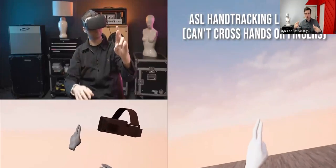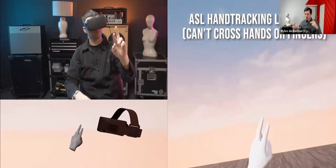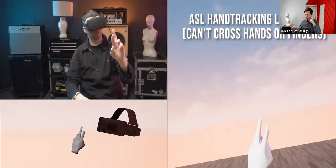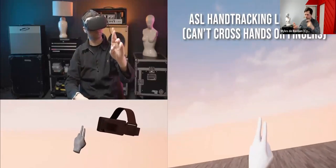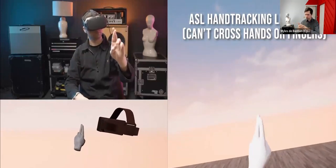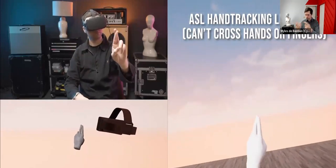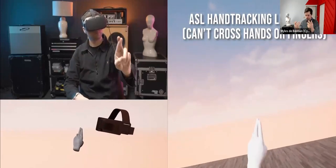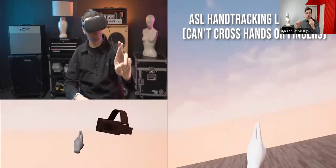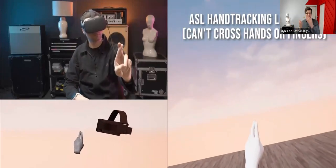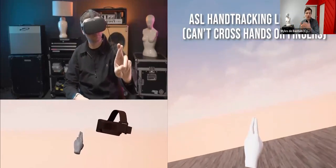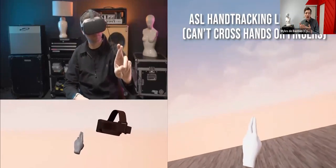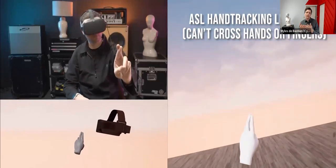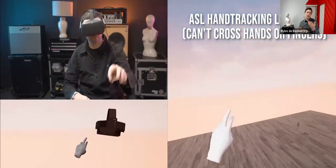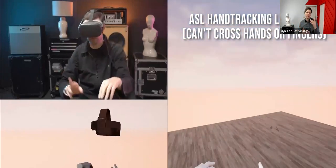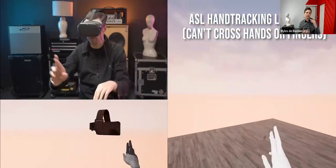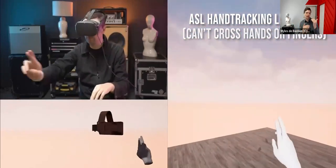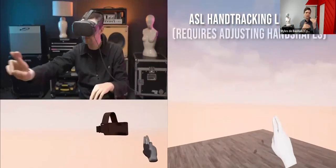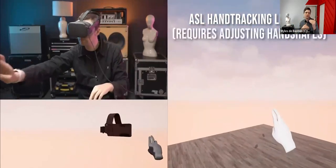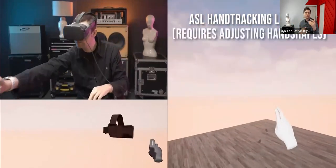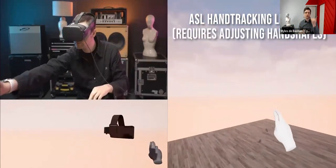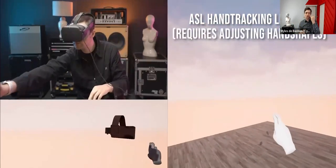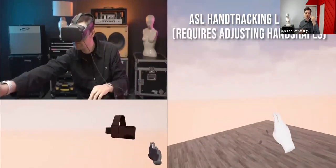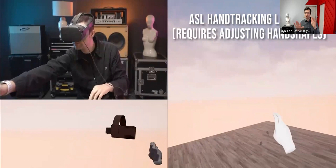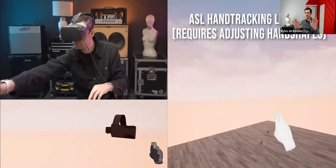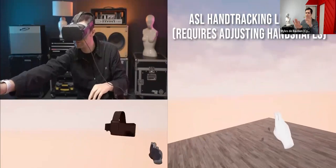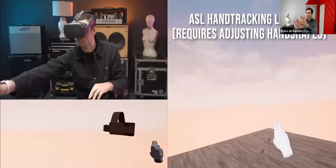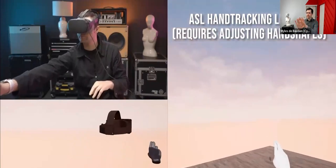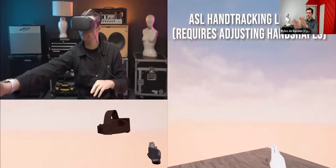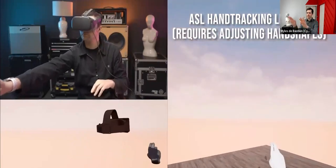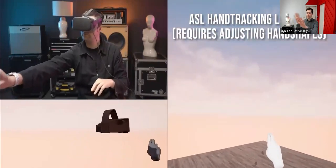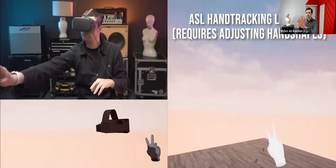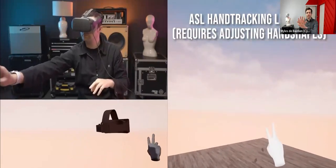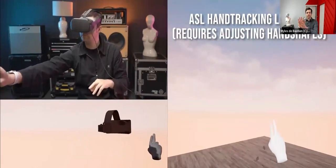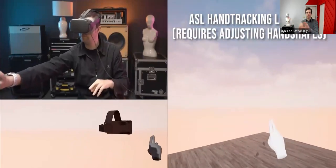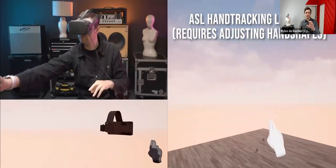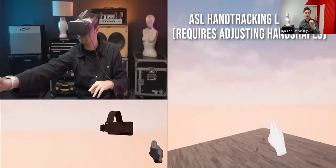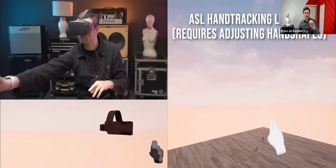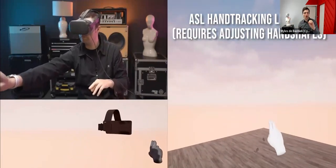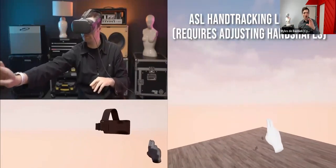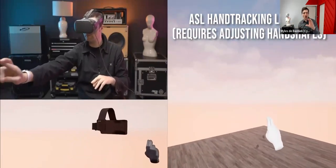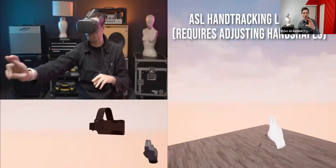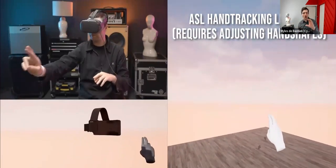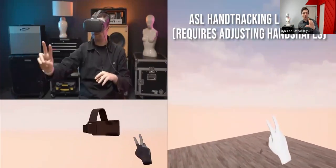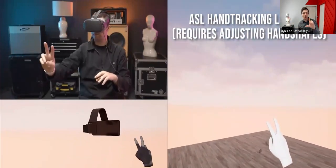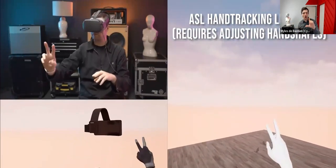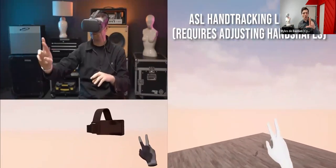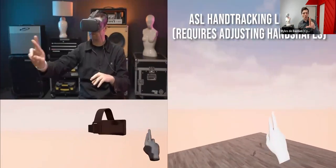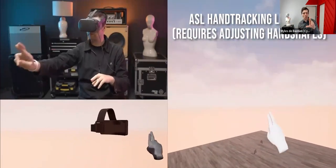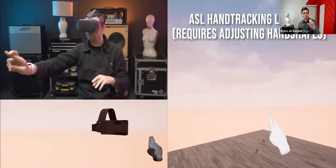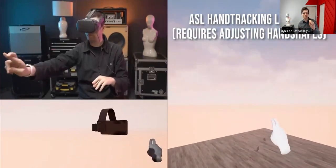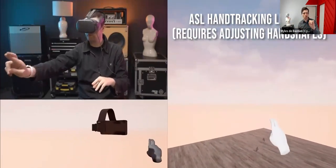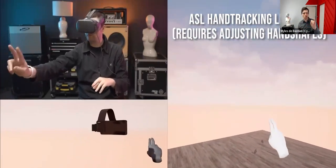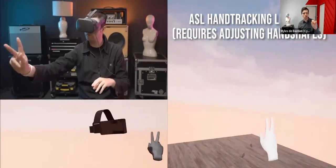that can support sign language. It can recognize some of it, but it's a little bit limited because if the hands cross over each